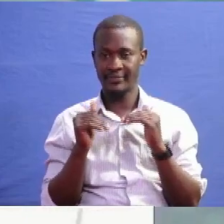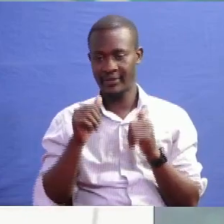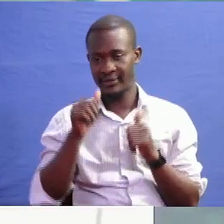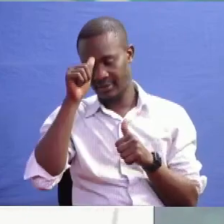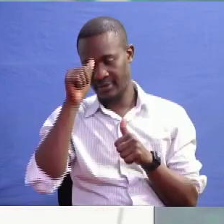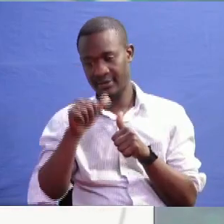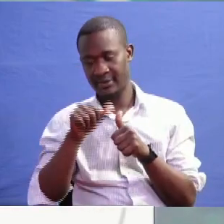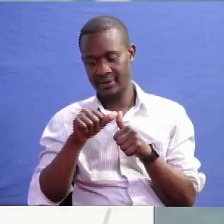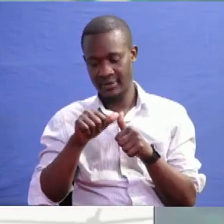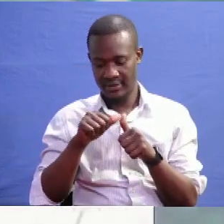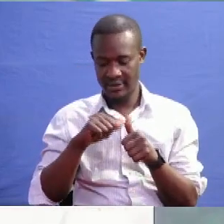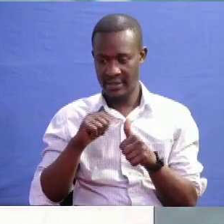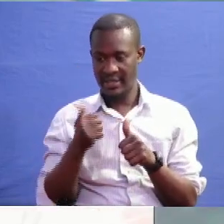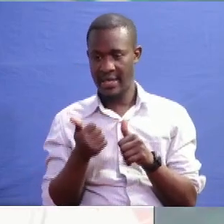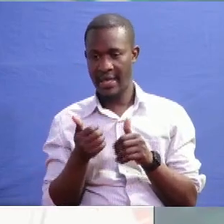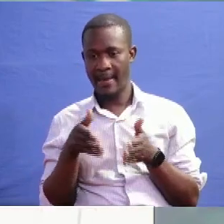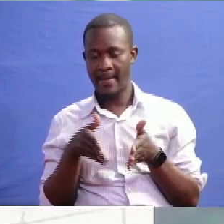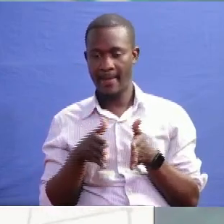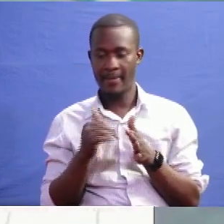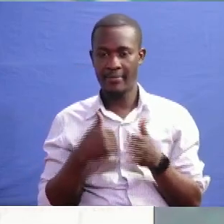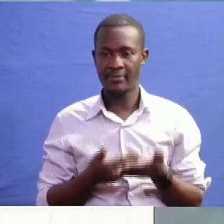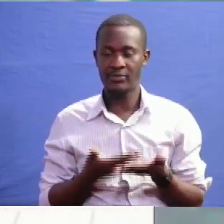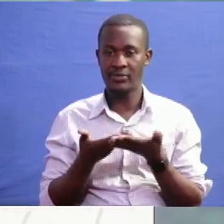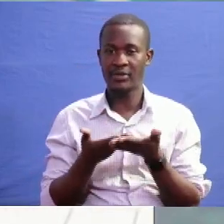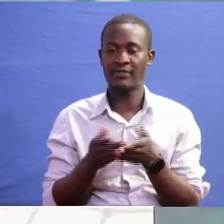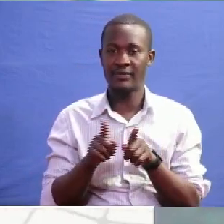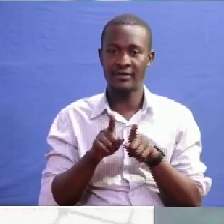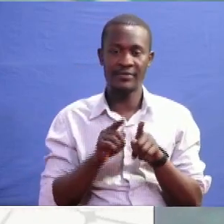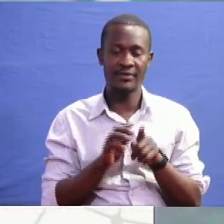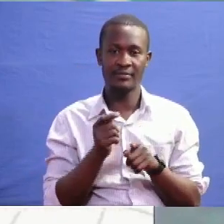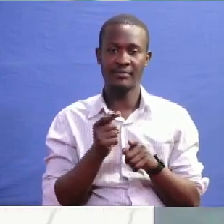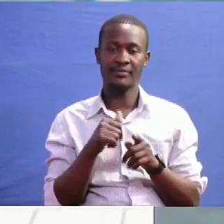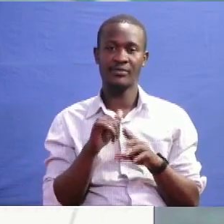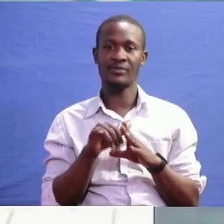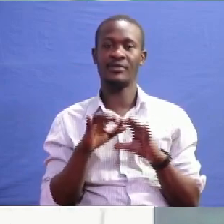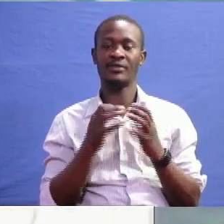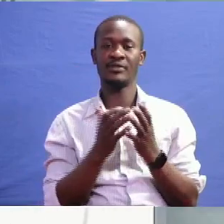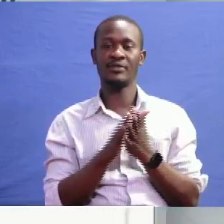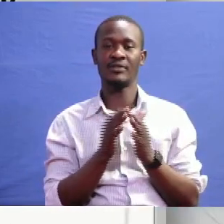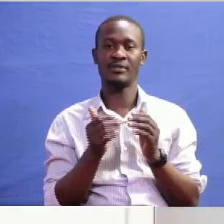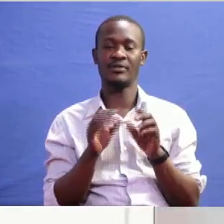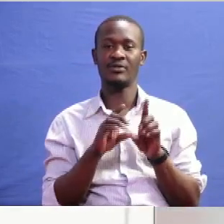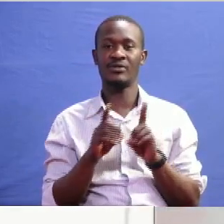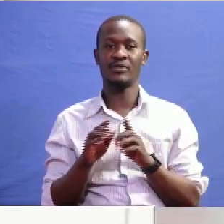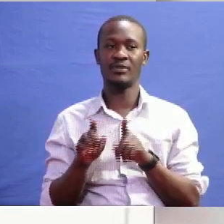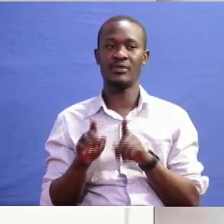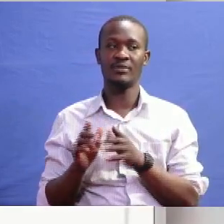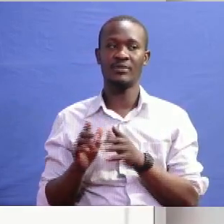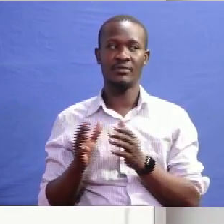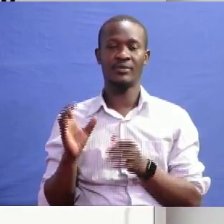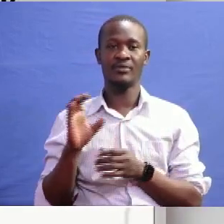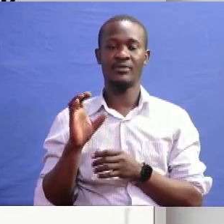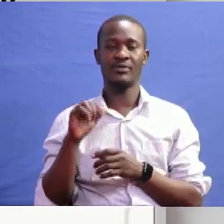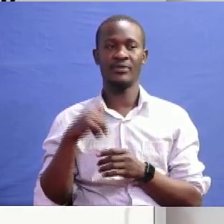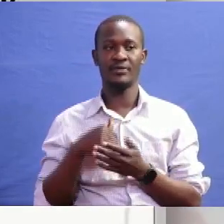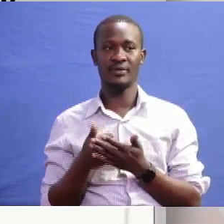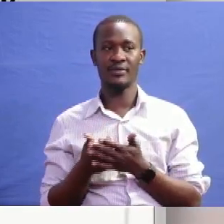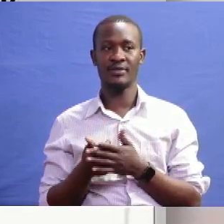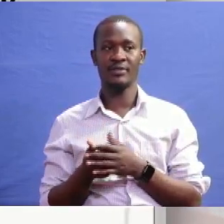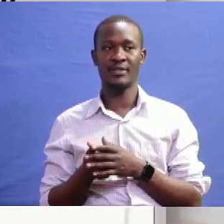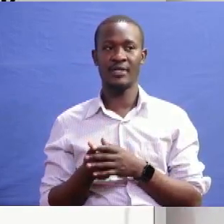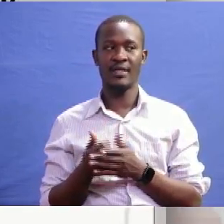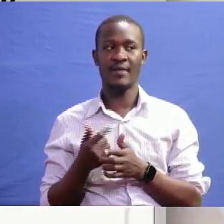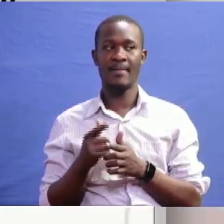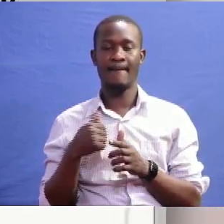Remember, the other model used to be given the same amount of money. You're in the same class, doing the same course, same amount of money by government, is it? Okay.